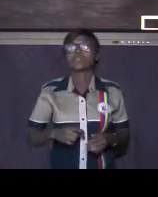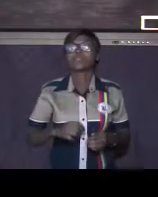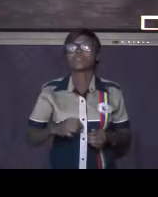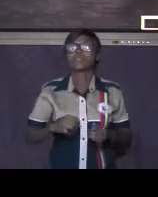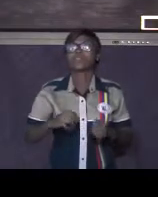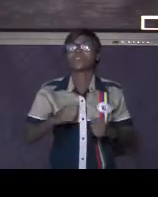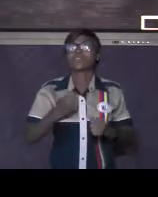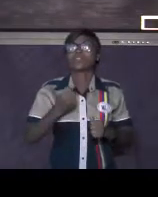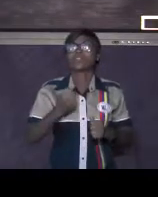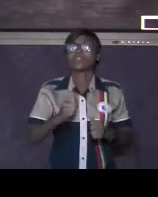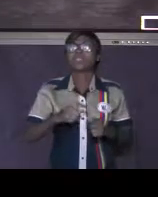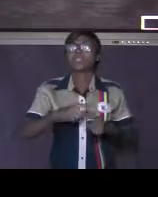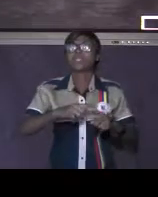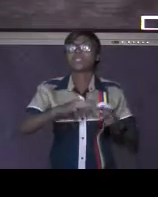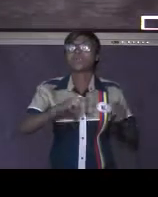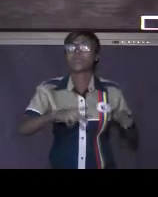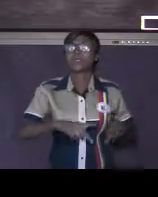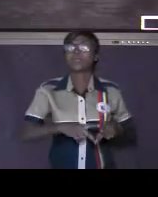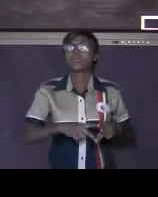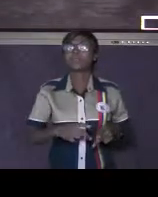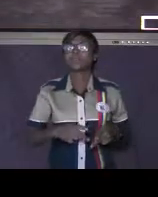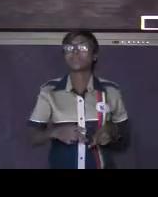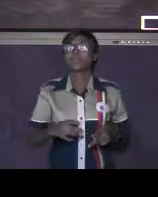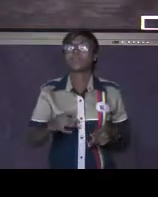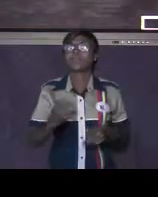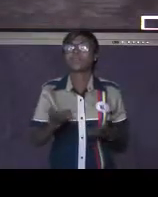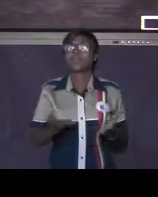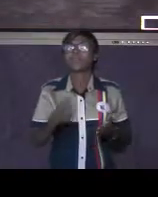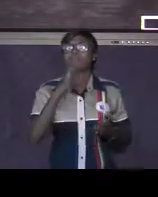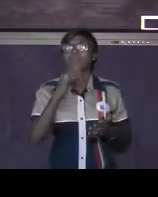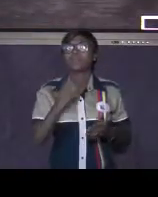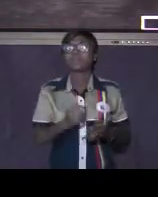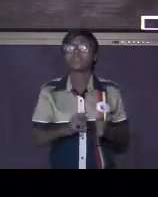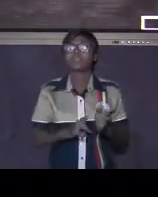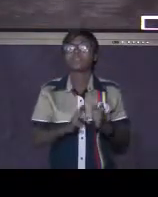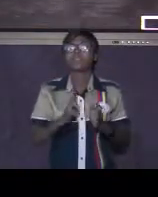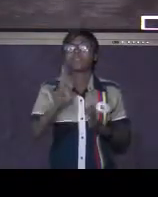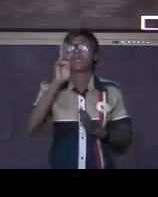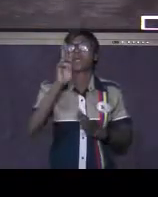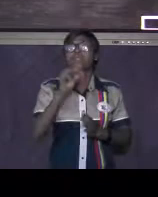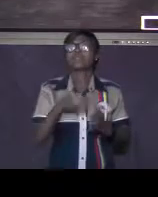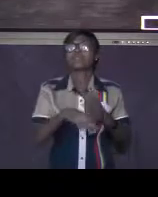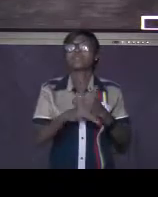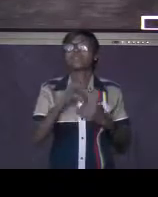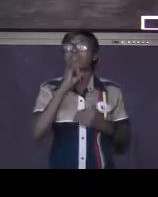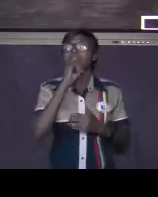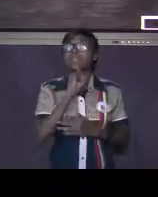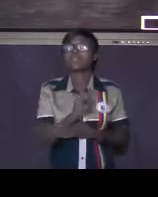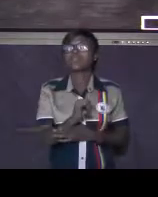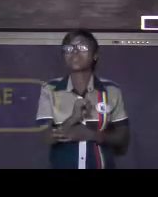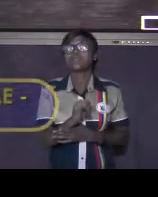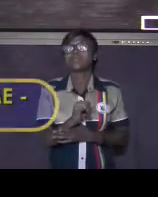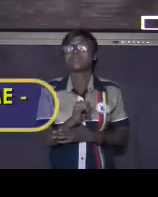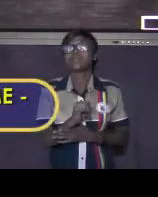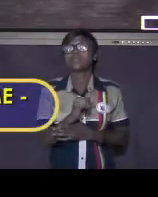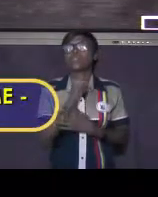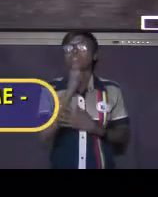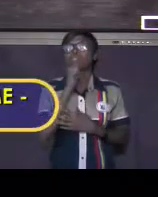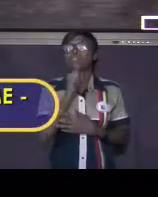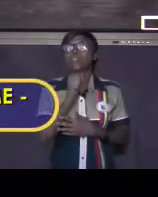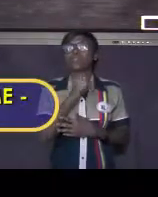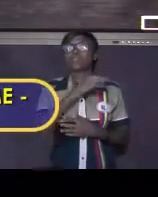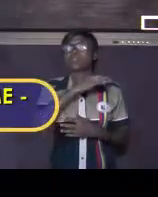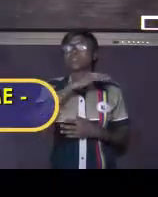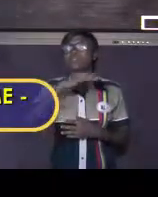of course, are 8 centimeters and 17 centimeters. And the height in this case, the perpendicular height,